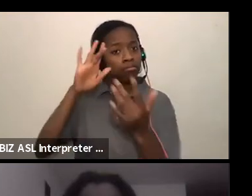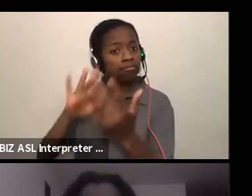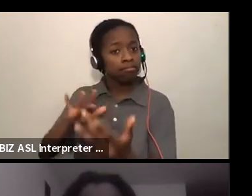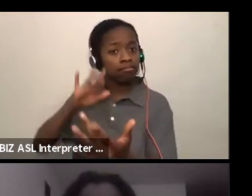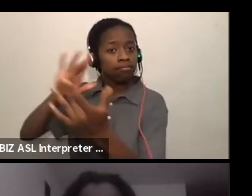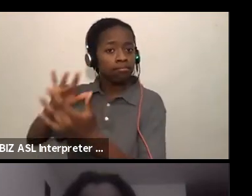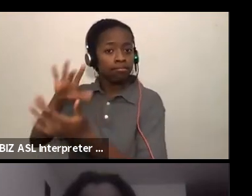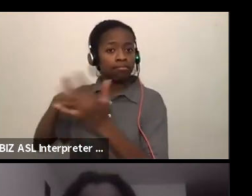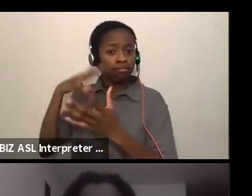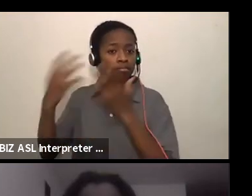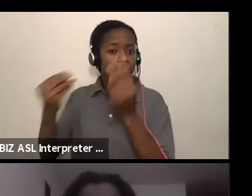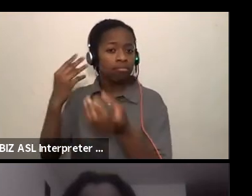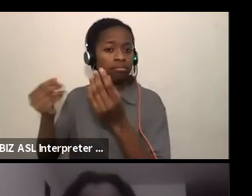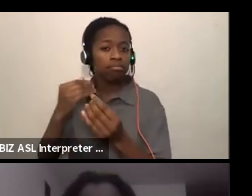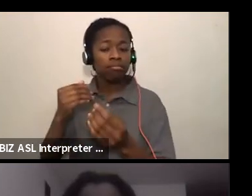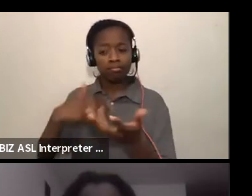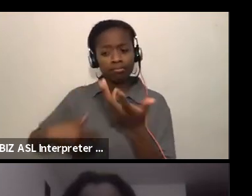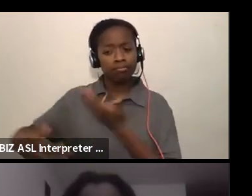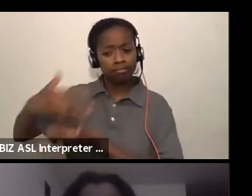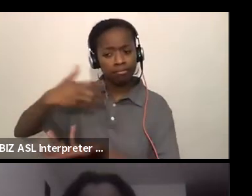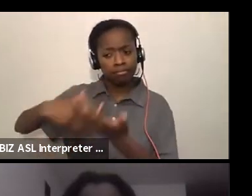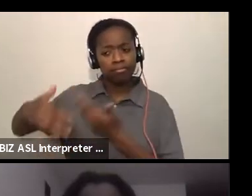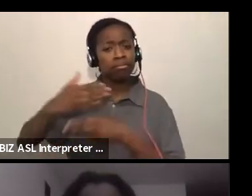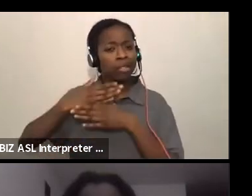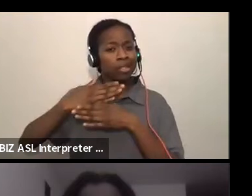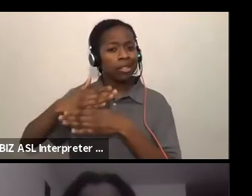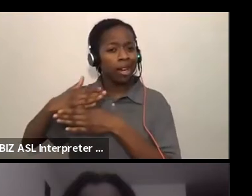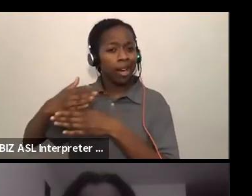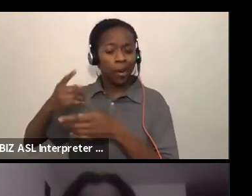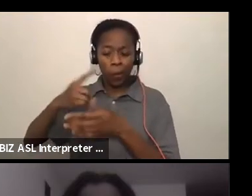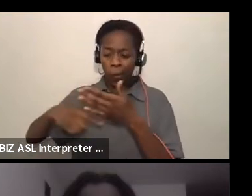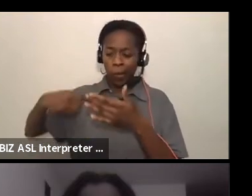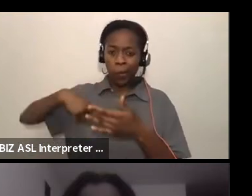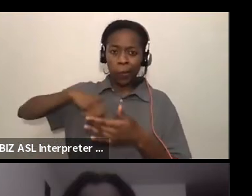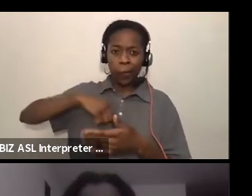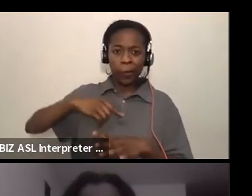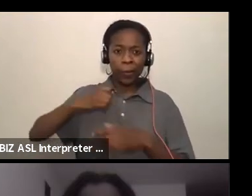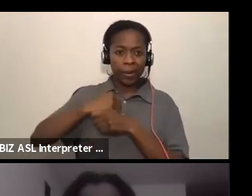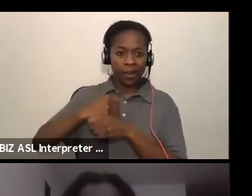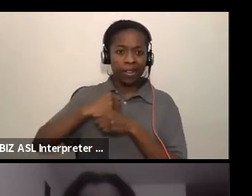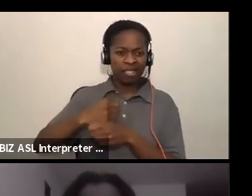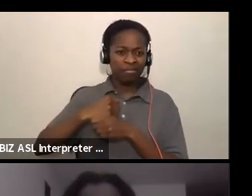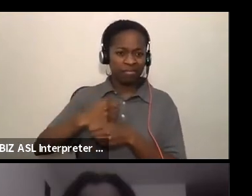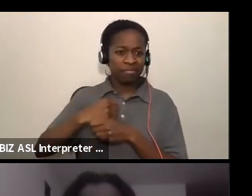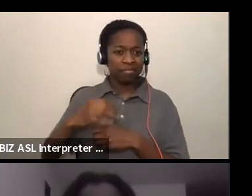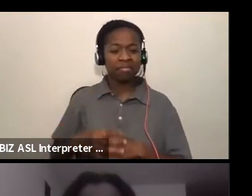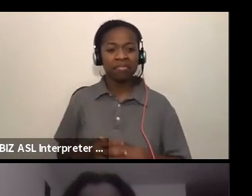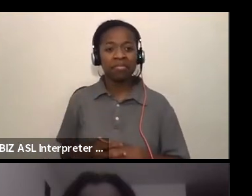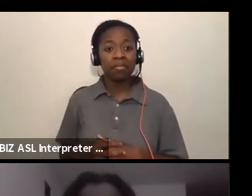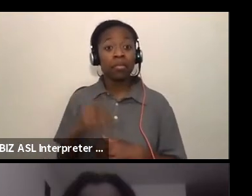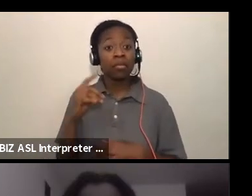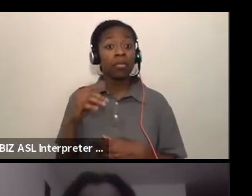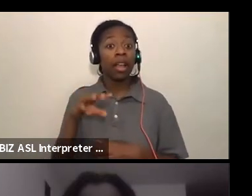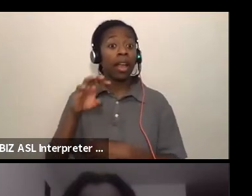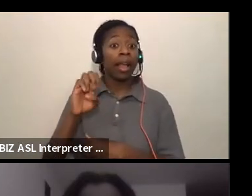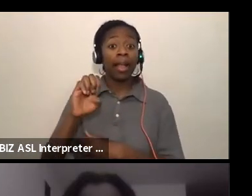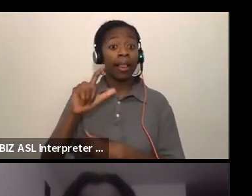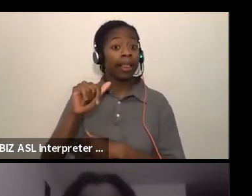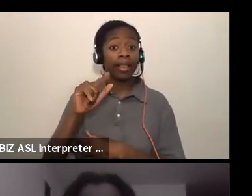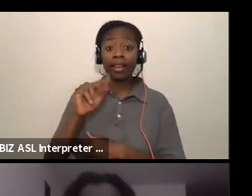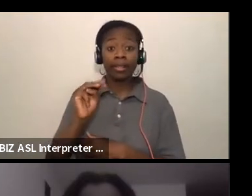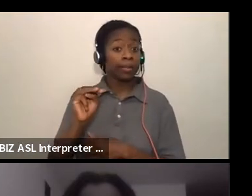and the work to share what we're creating within our community. I think it's when elitism comes in, when there